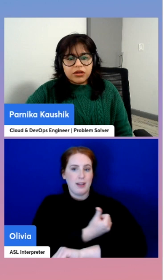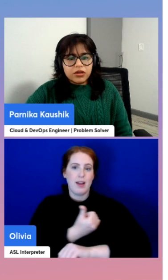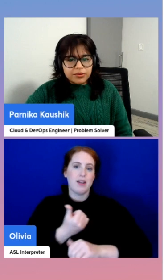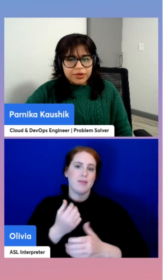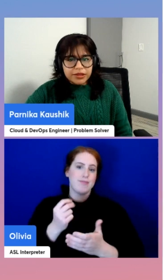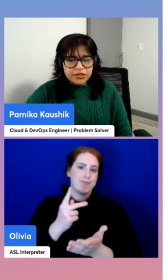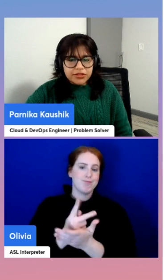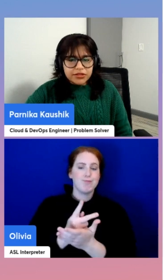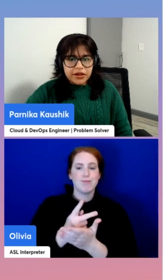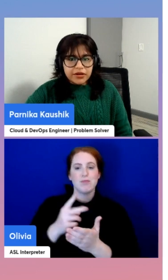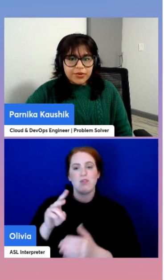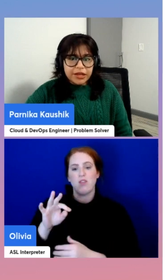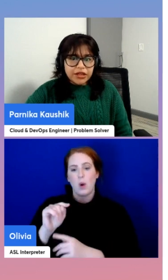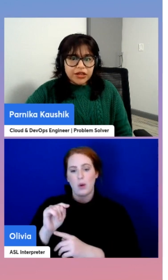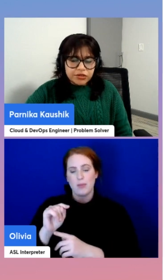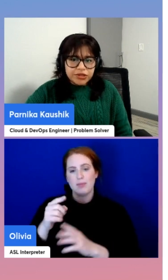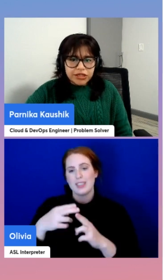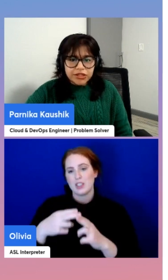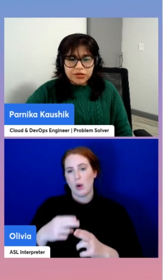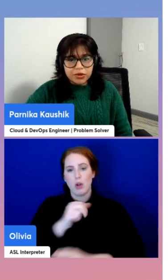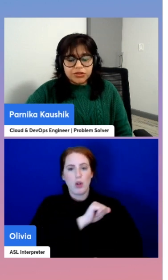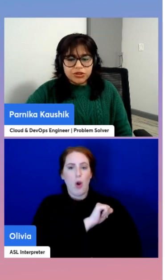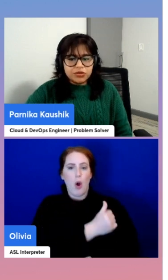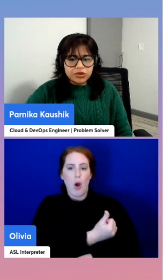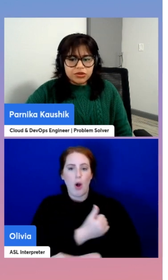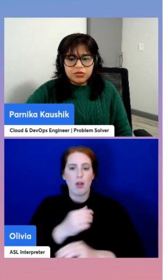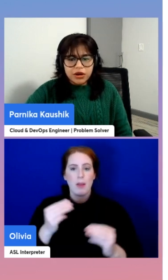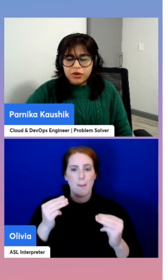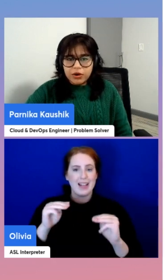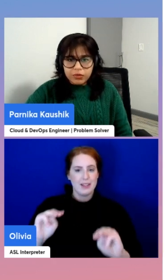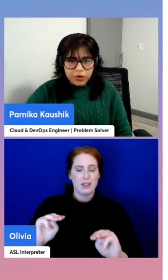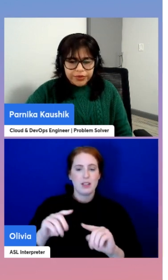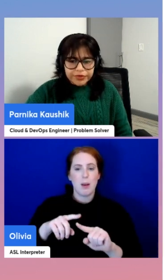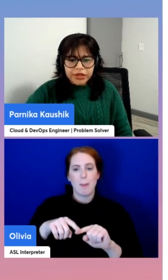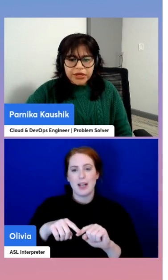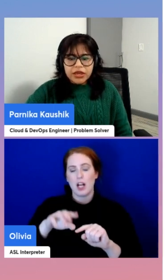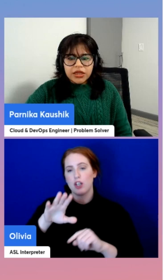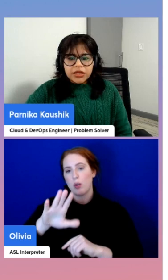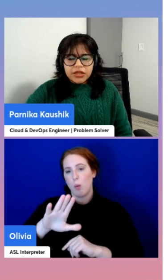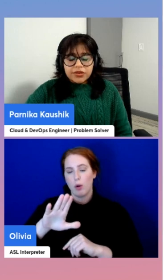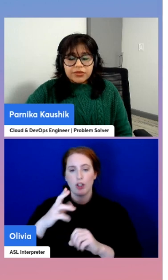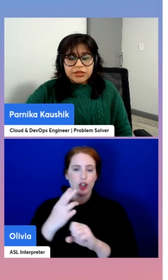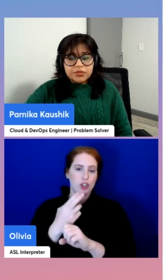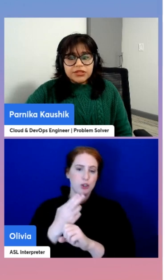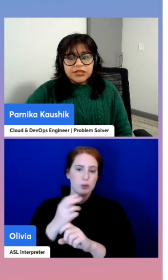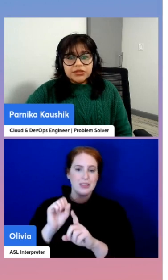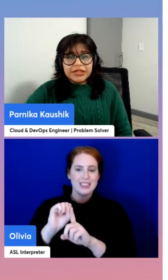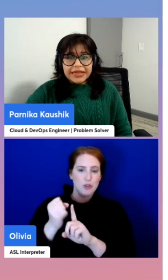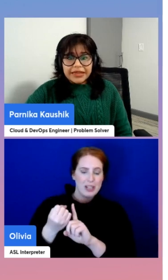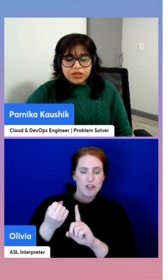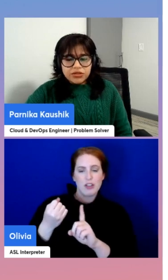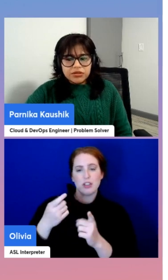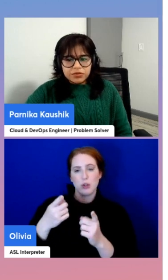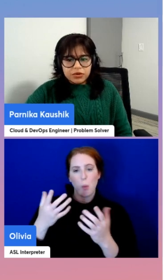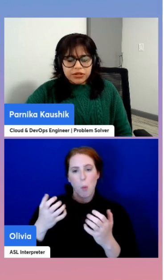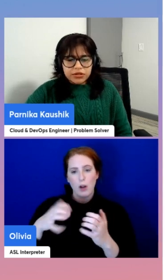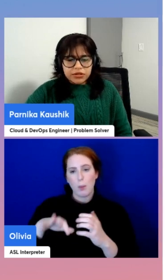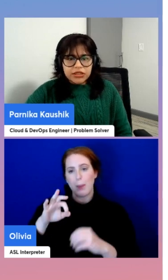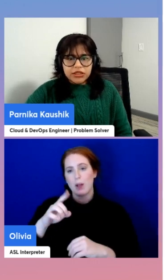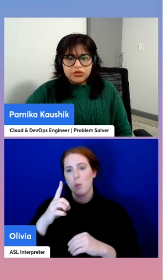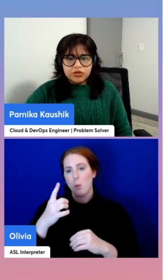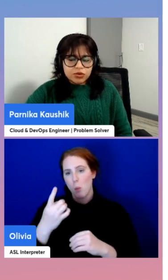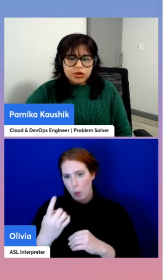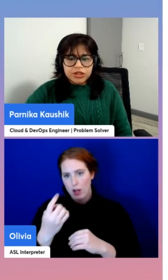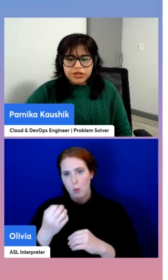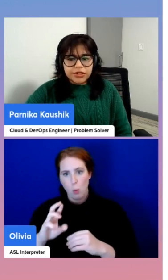and they're called auth methods. And depending on your use case, you would want to choose one or more. There are multiple secret engines in Vault